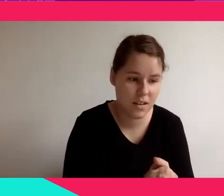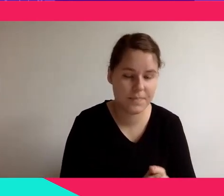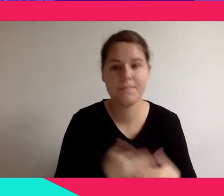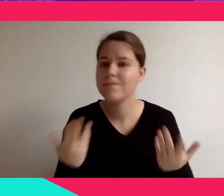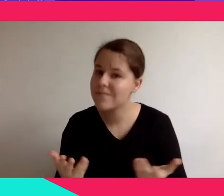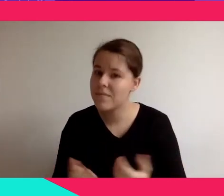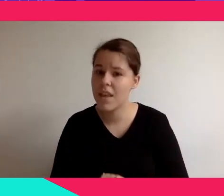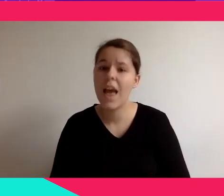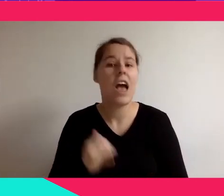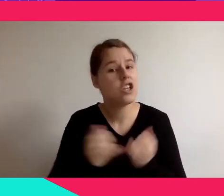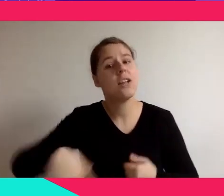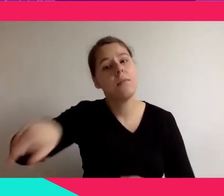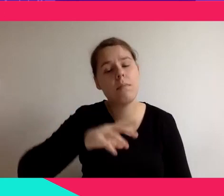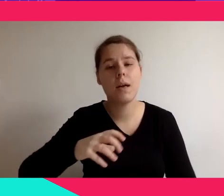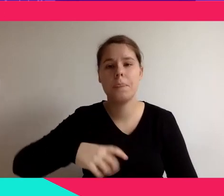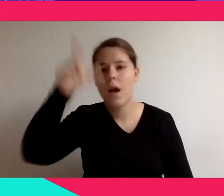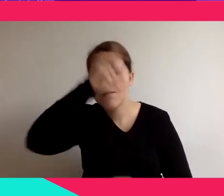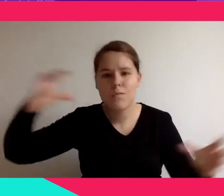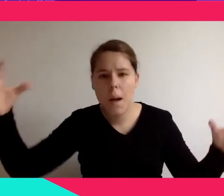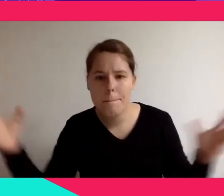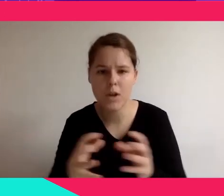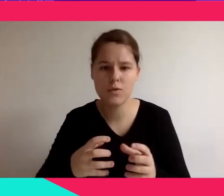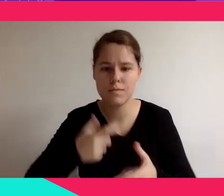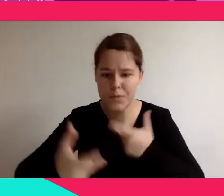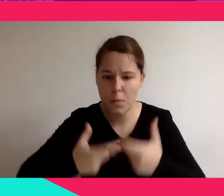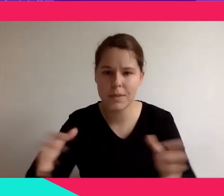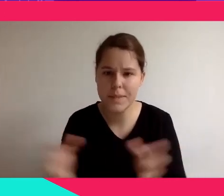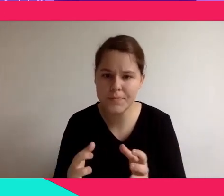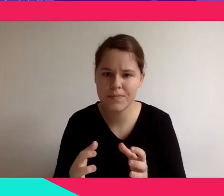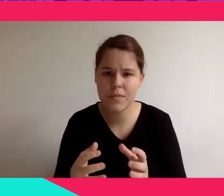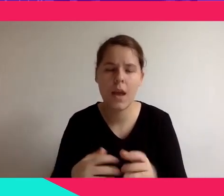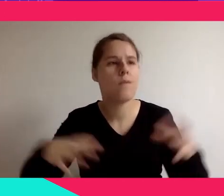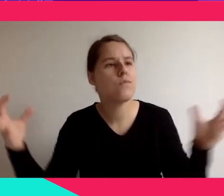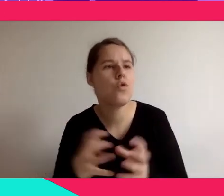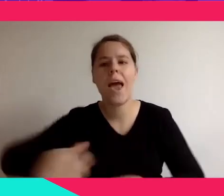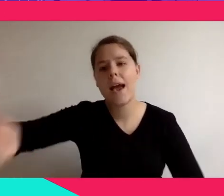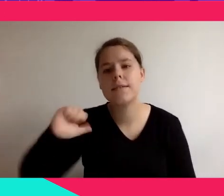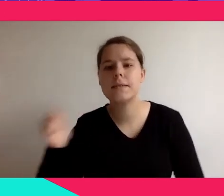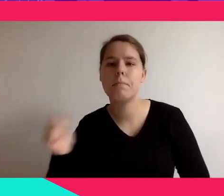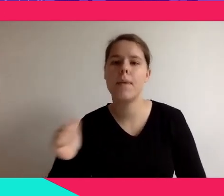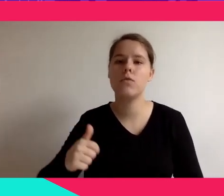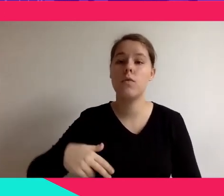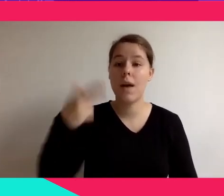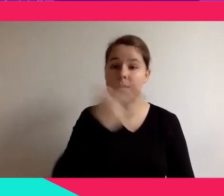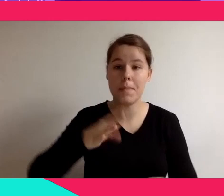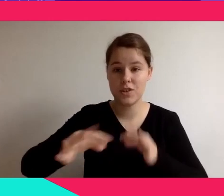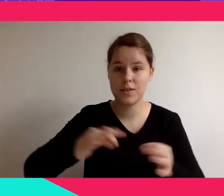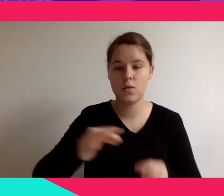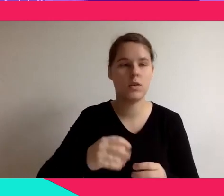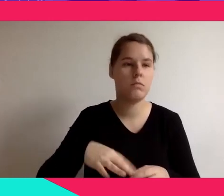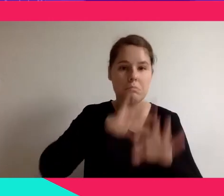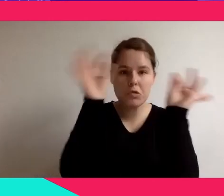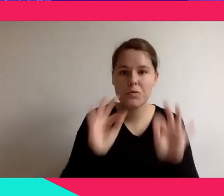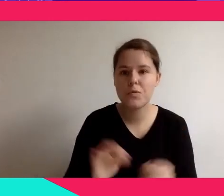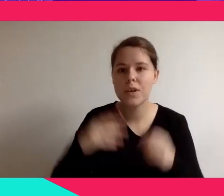cultural knowledge people, we are succeeding in also changing the attitudes